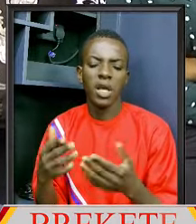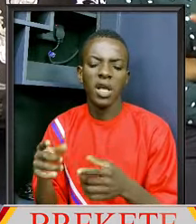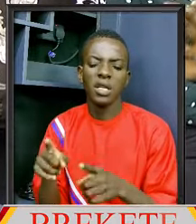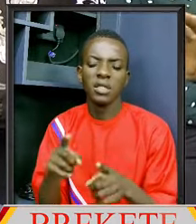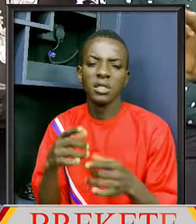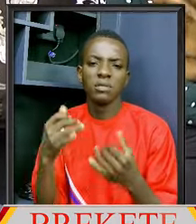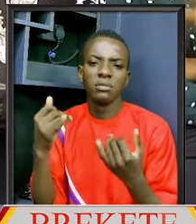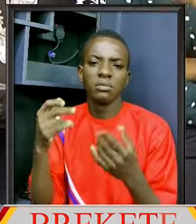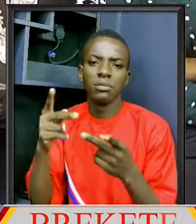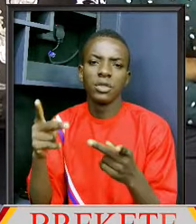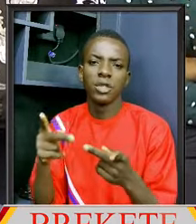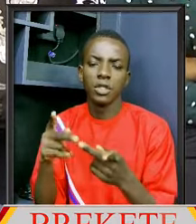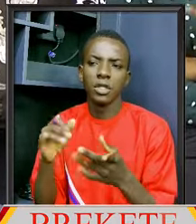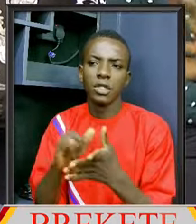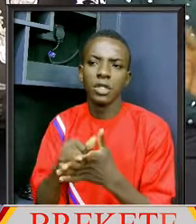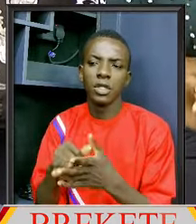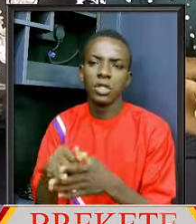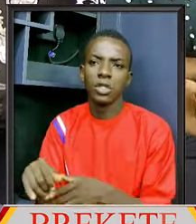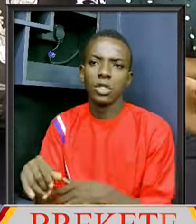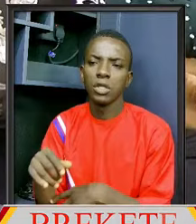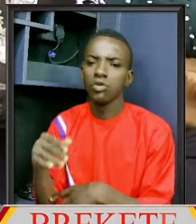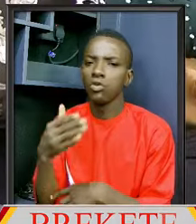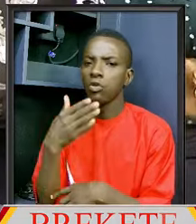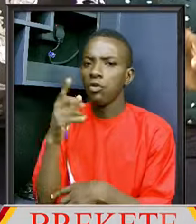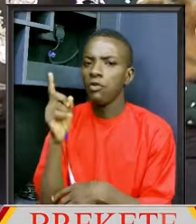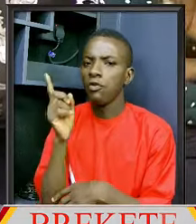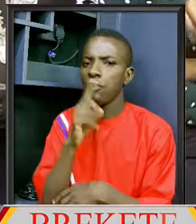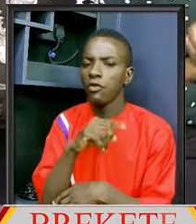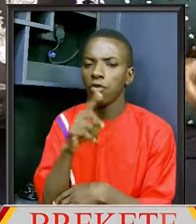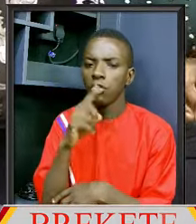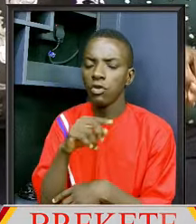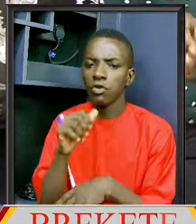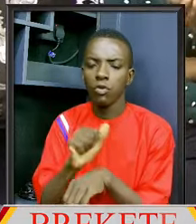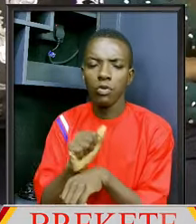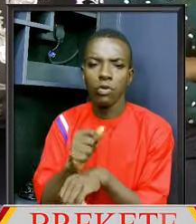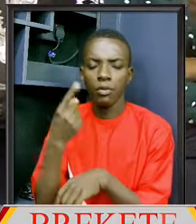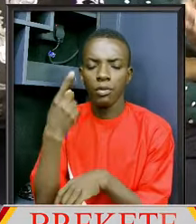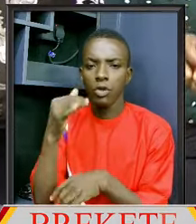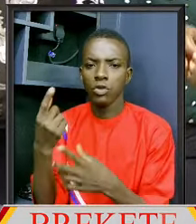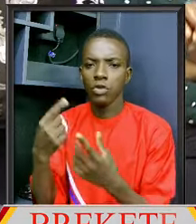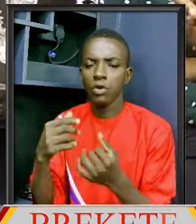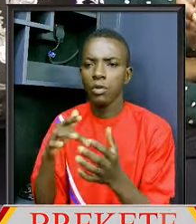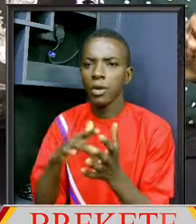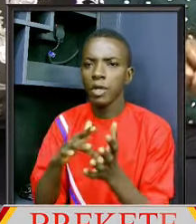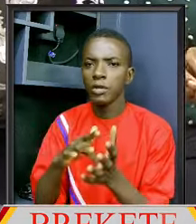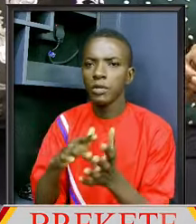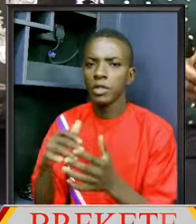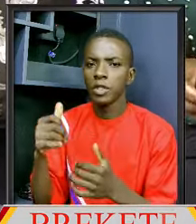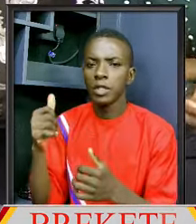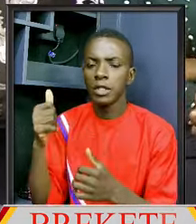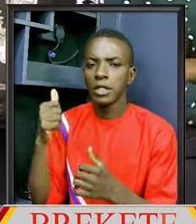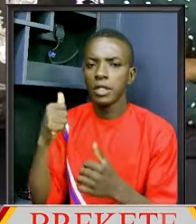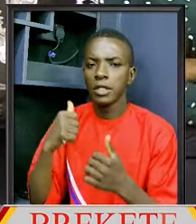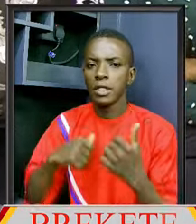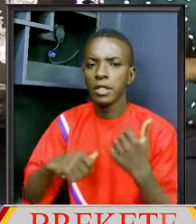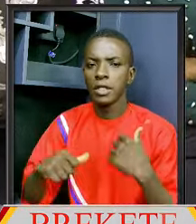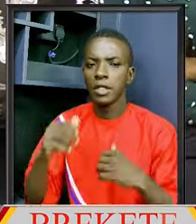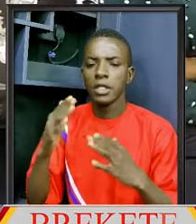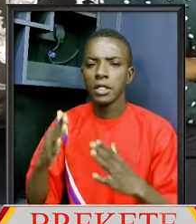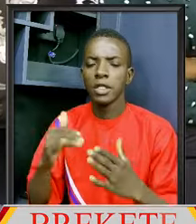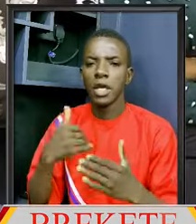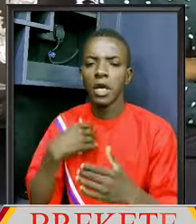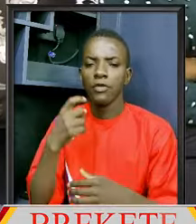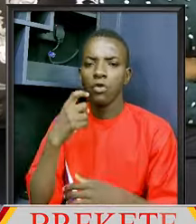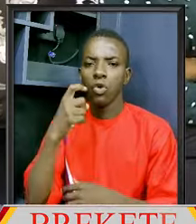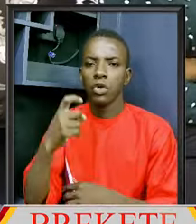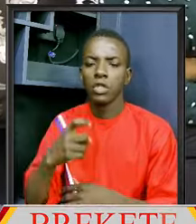as place where they go do quackery. Because to become a medical lab scientist for Nigeria, get